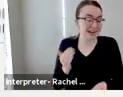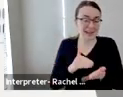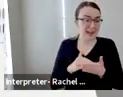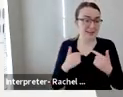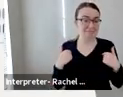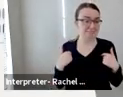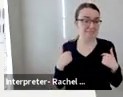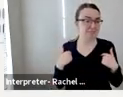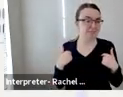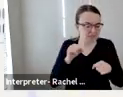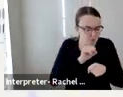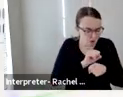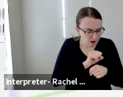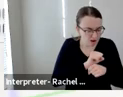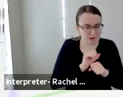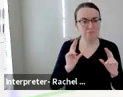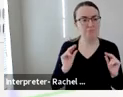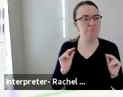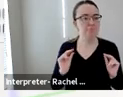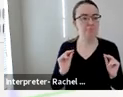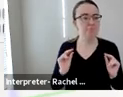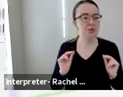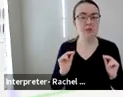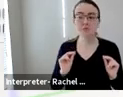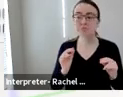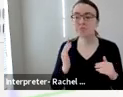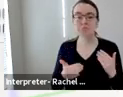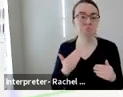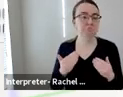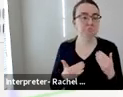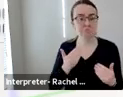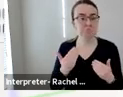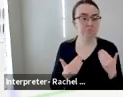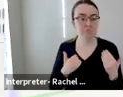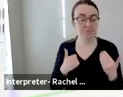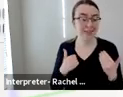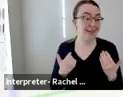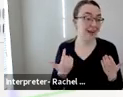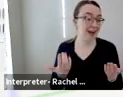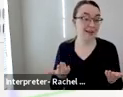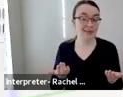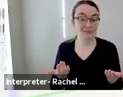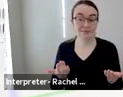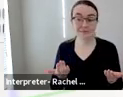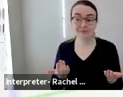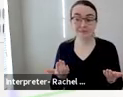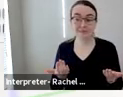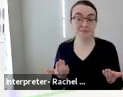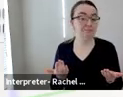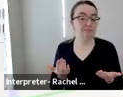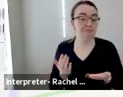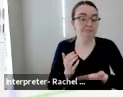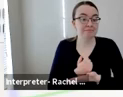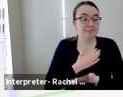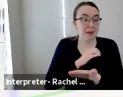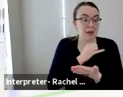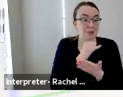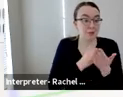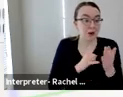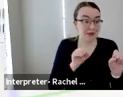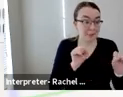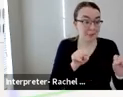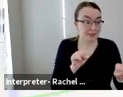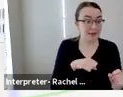that hard to start to build this. I'm relying on my drawing ability combined with